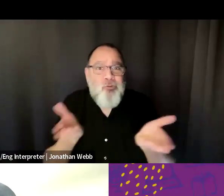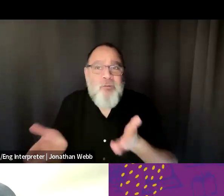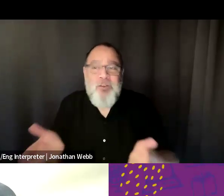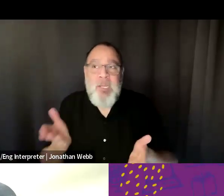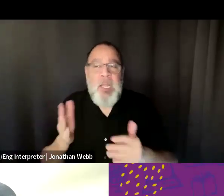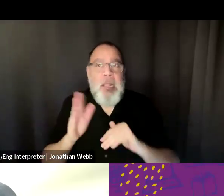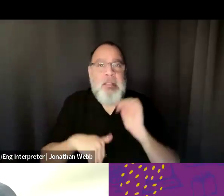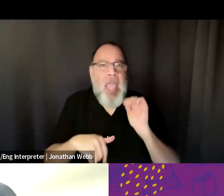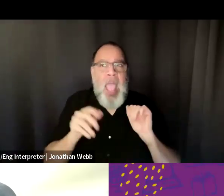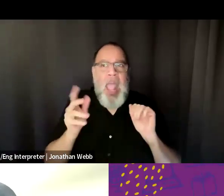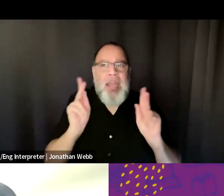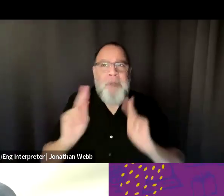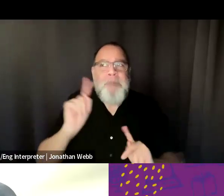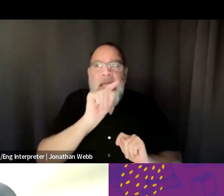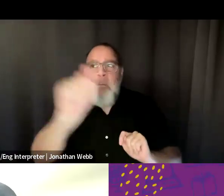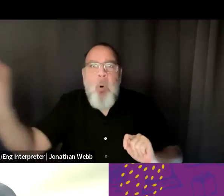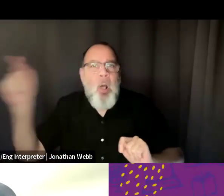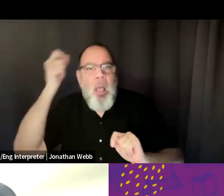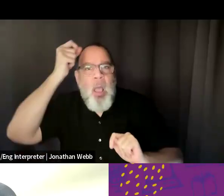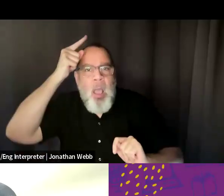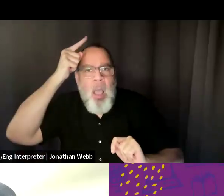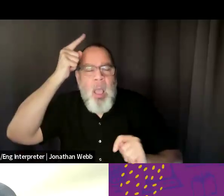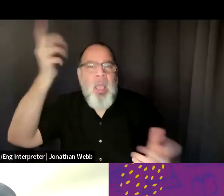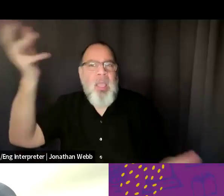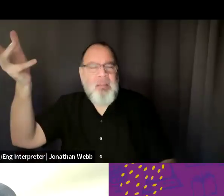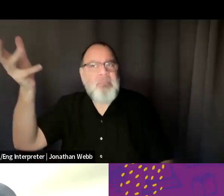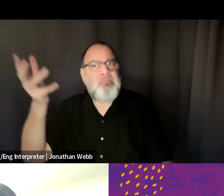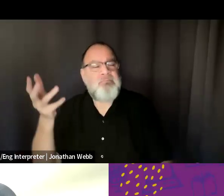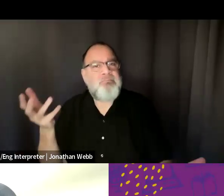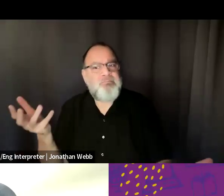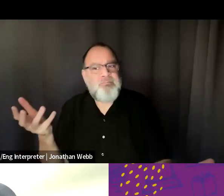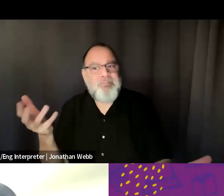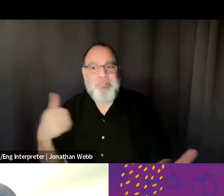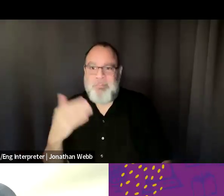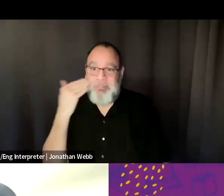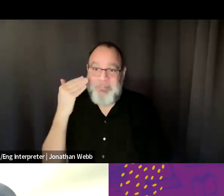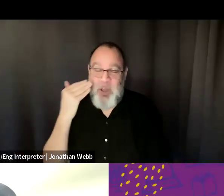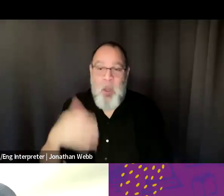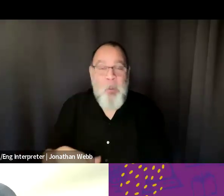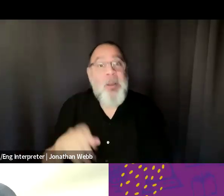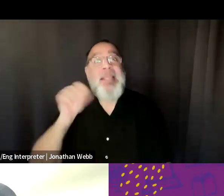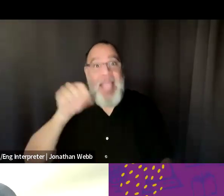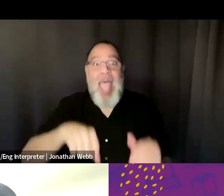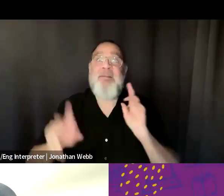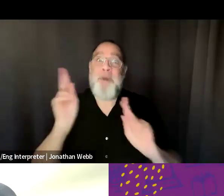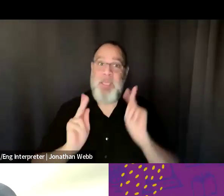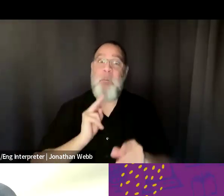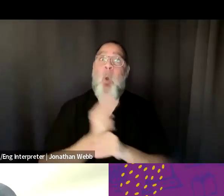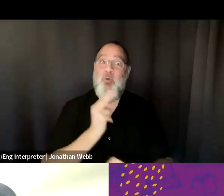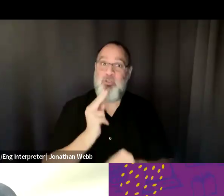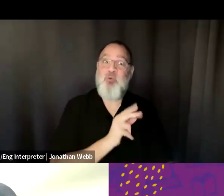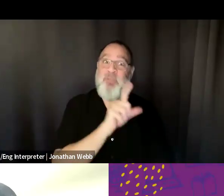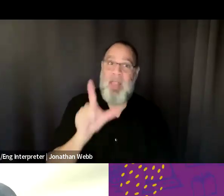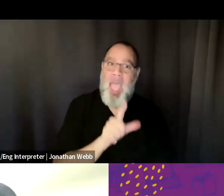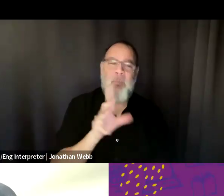public libraries on a daily basis are really aware of. It's a constant battle to just be like, yes, people use the library, and yes, we have more than just